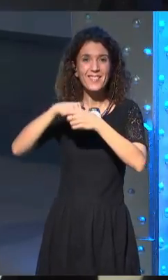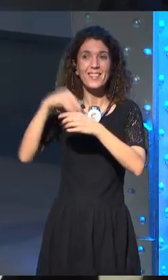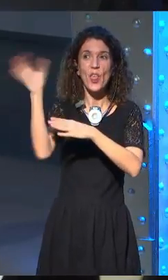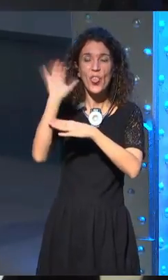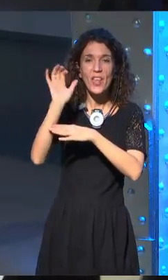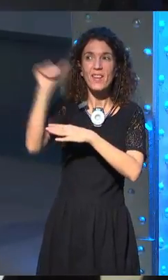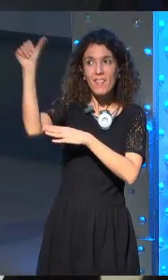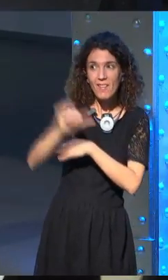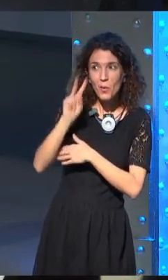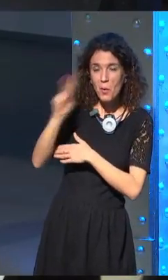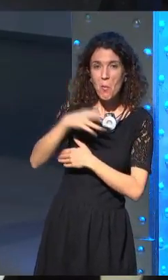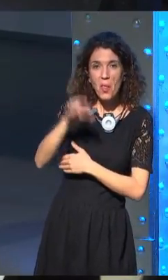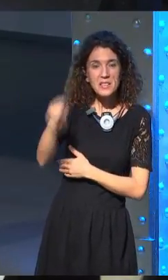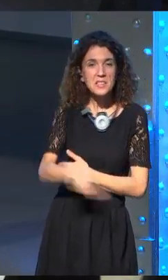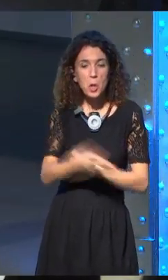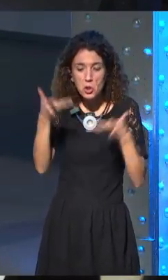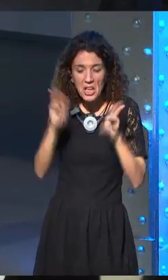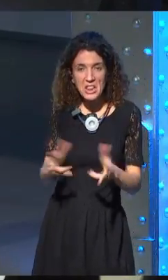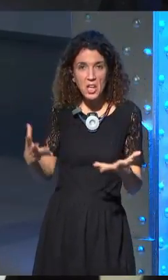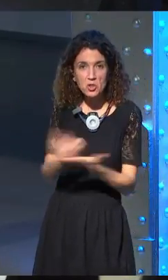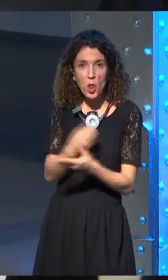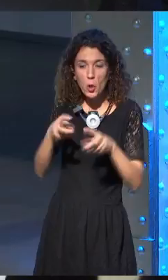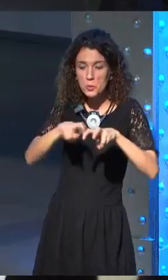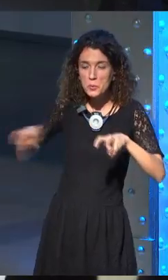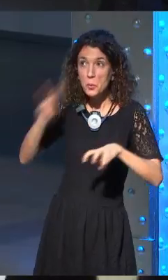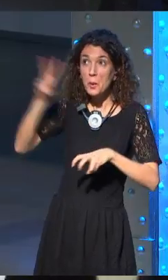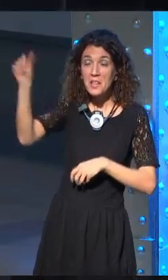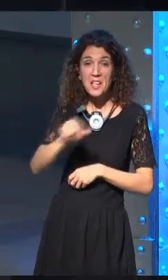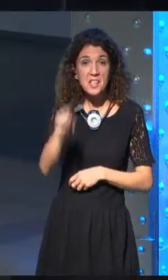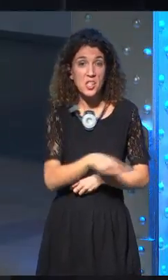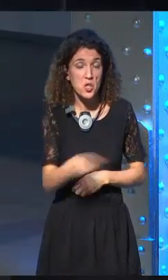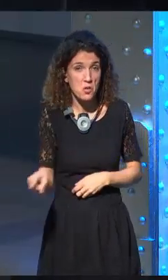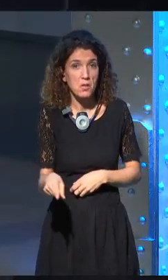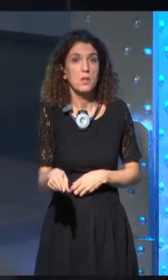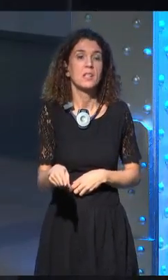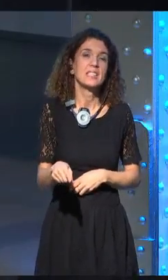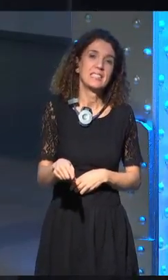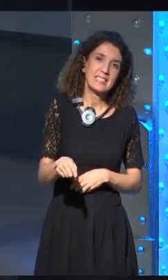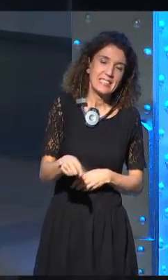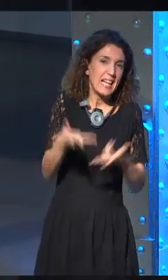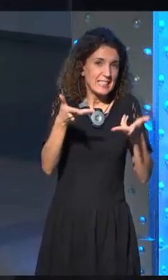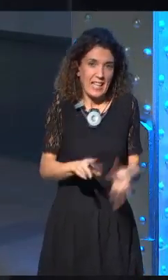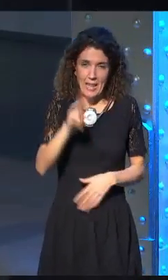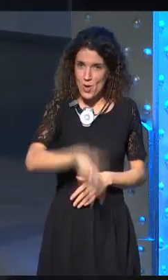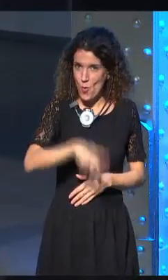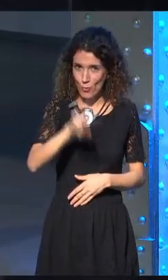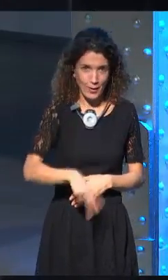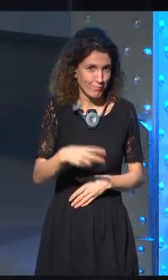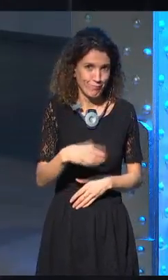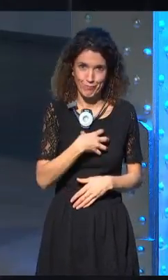at space, for example, do you sit down to watch a movie? For anything.